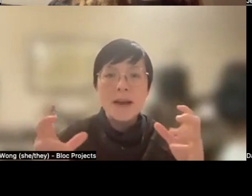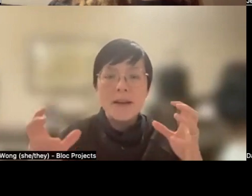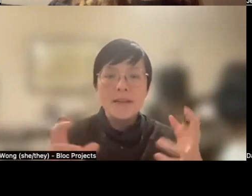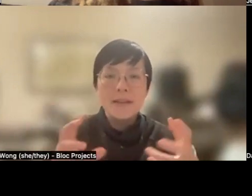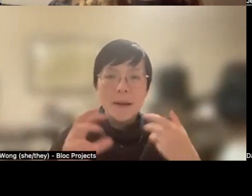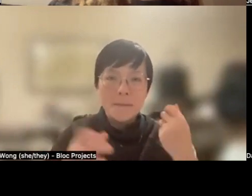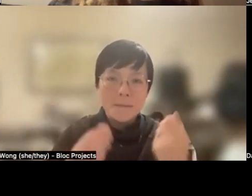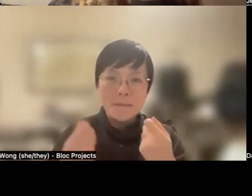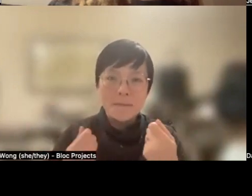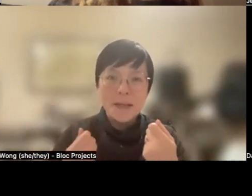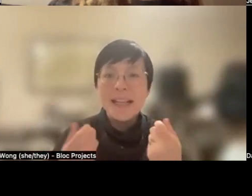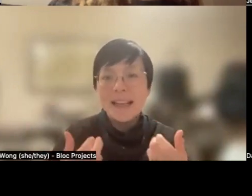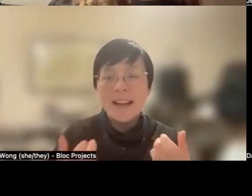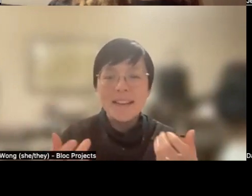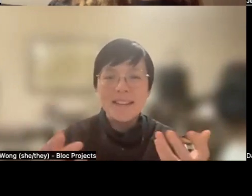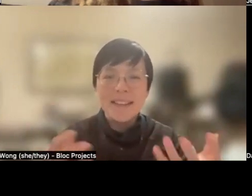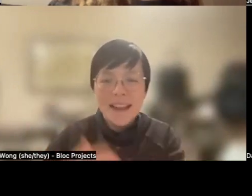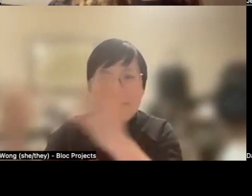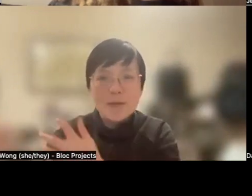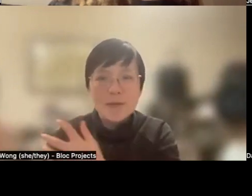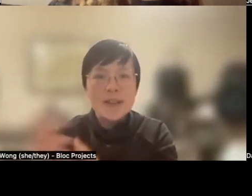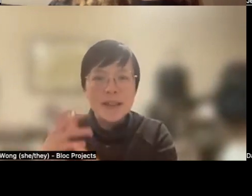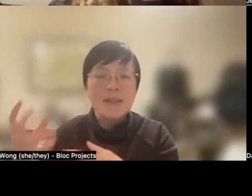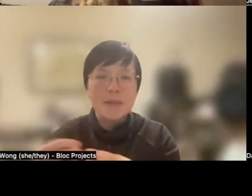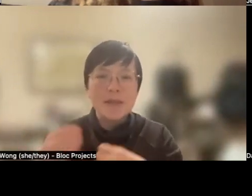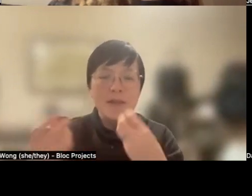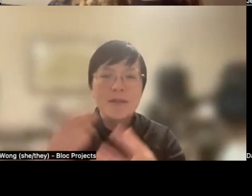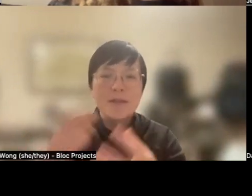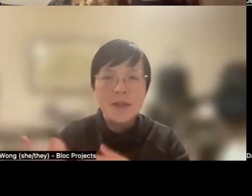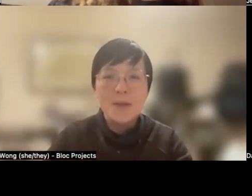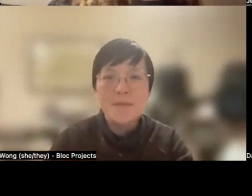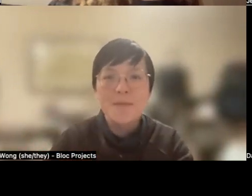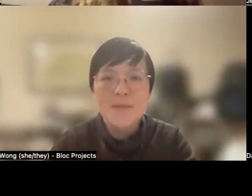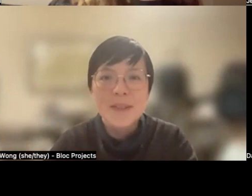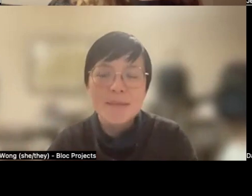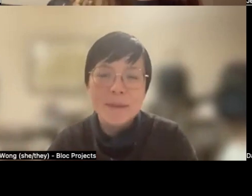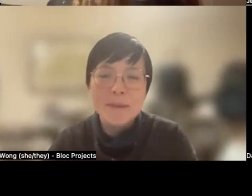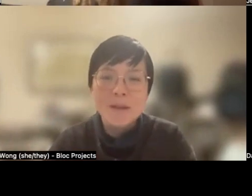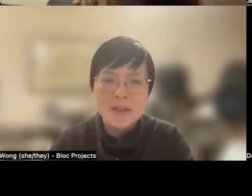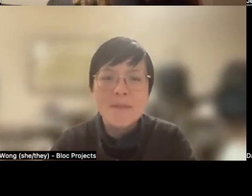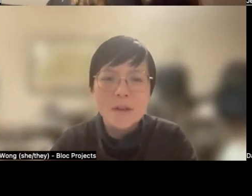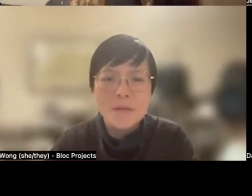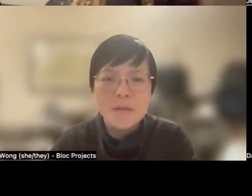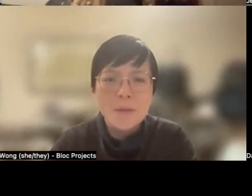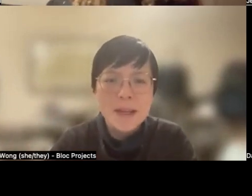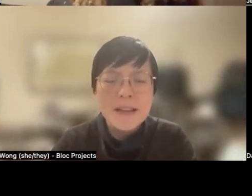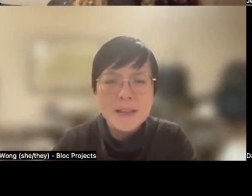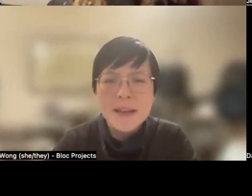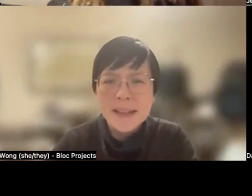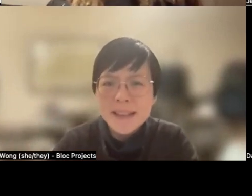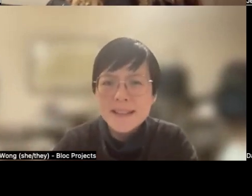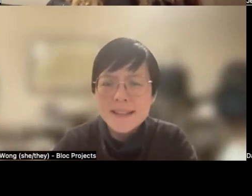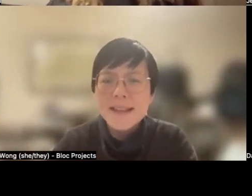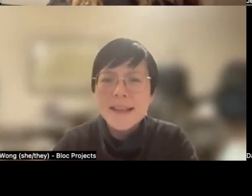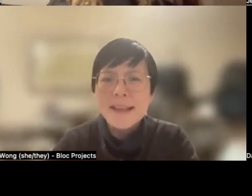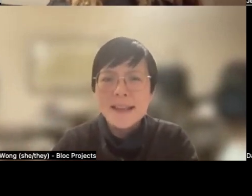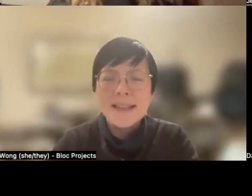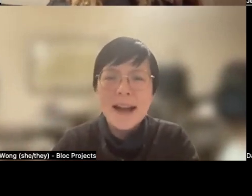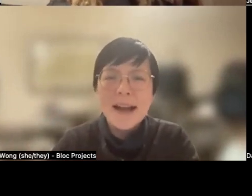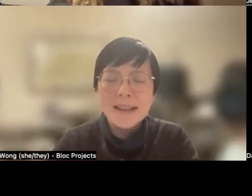terms there being clear afterwards, it was also, you know, people could just follow through with that. So I think